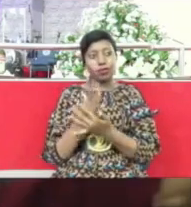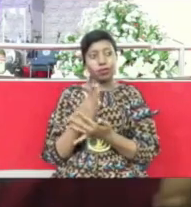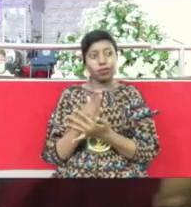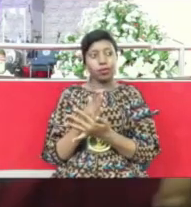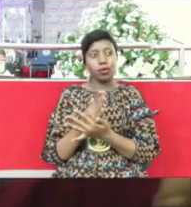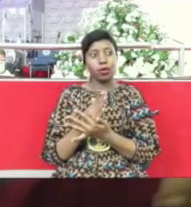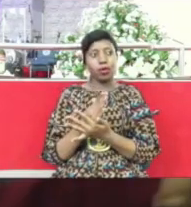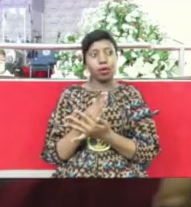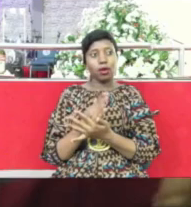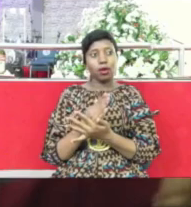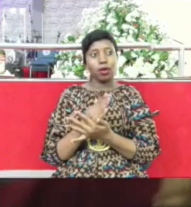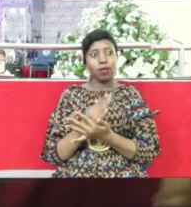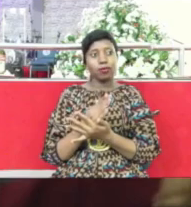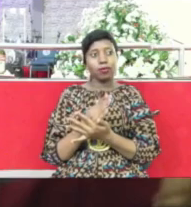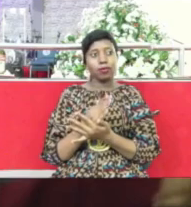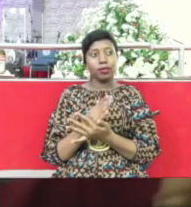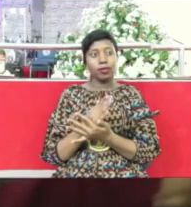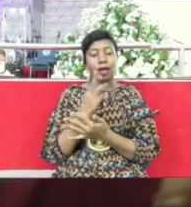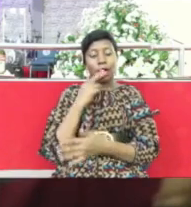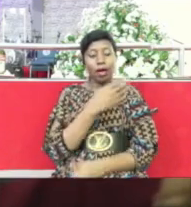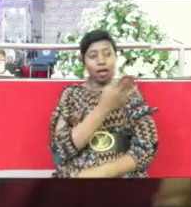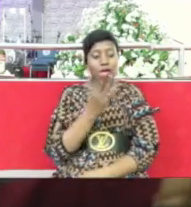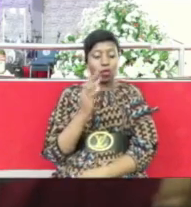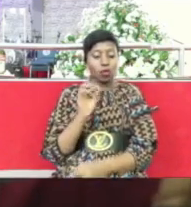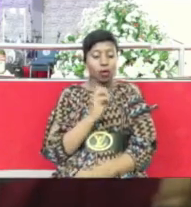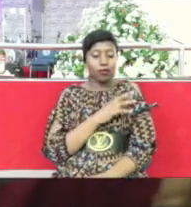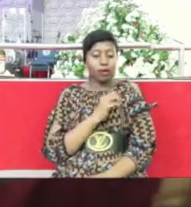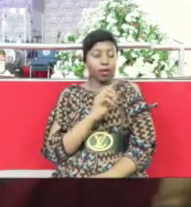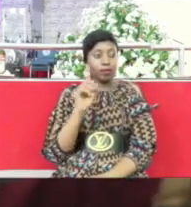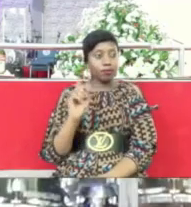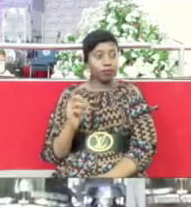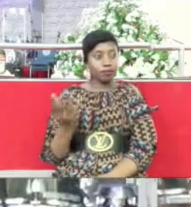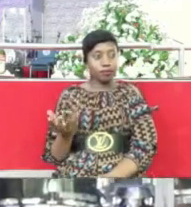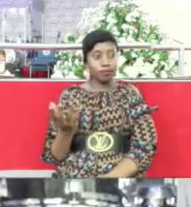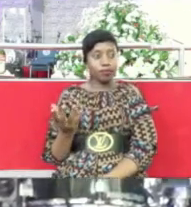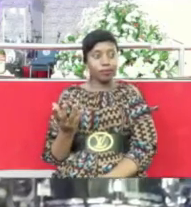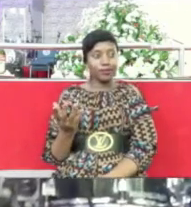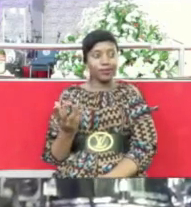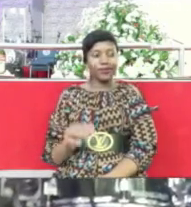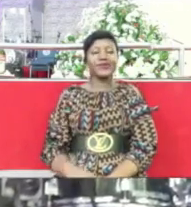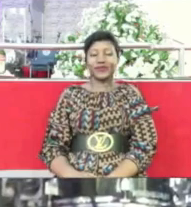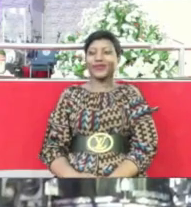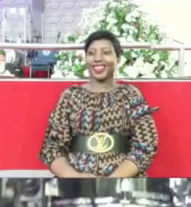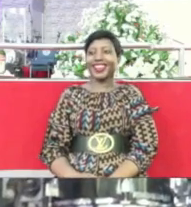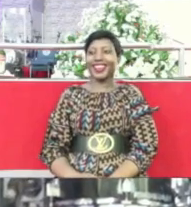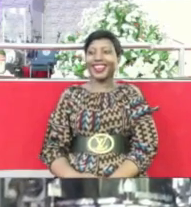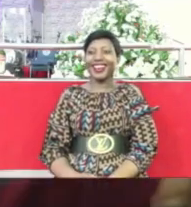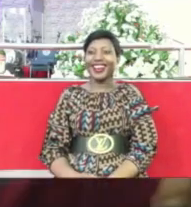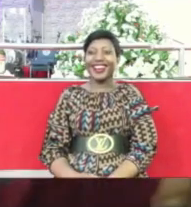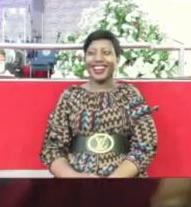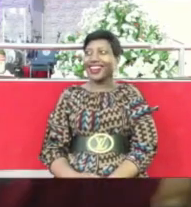Do I have people that are afraid of something? Kuna watu wanaogopa kitu hapa. Hata nyinyi ambao mkusema yes, najua mnaogopa tu vitu